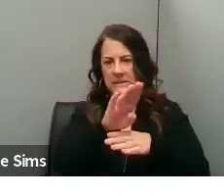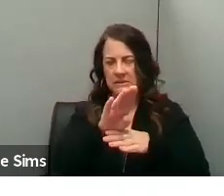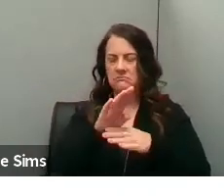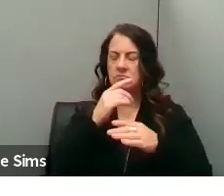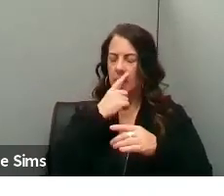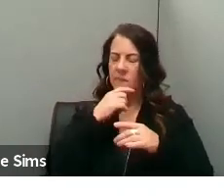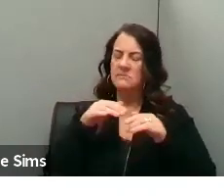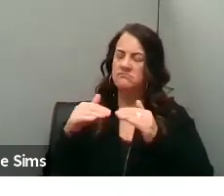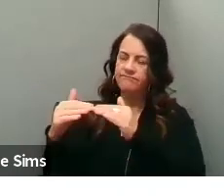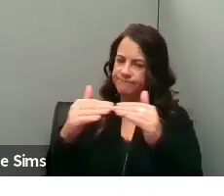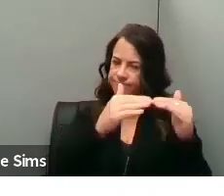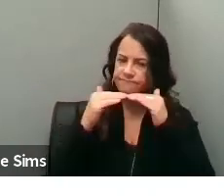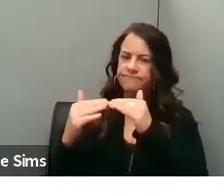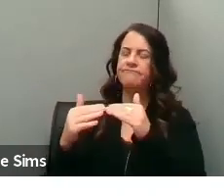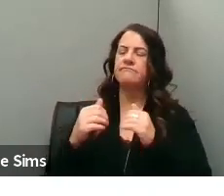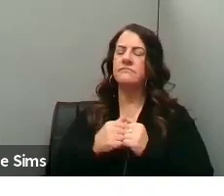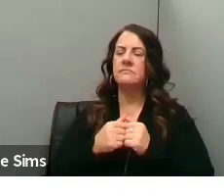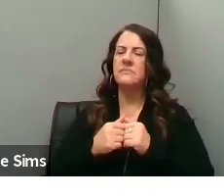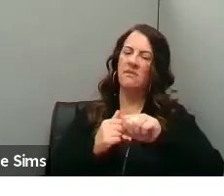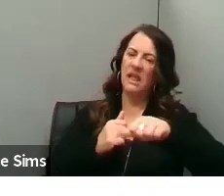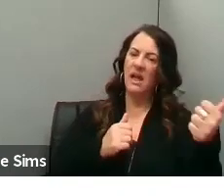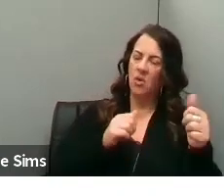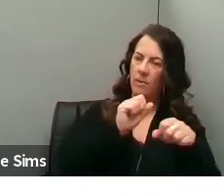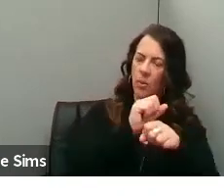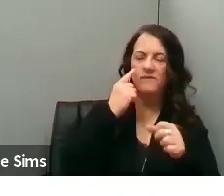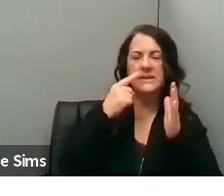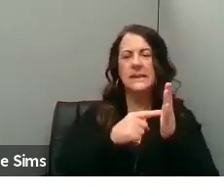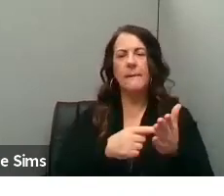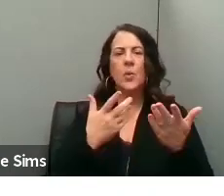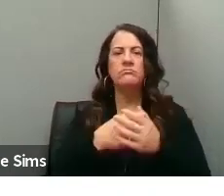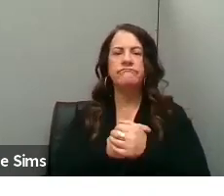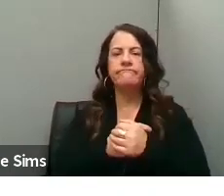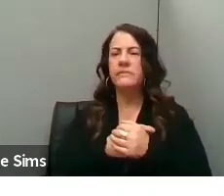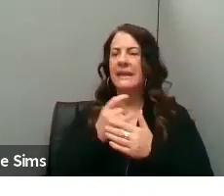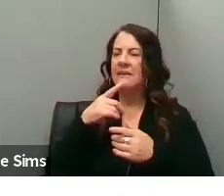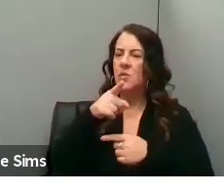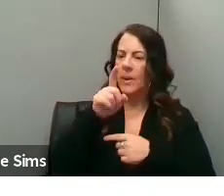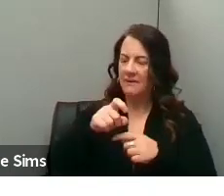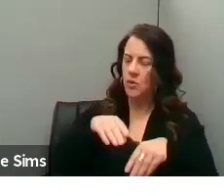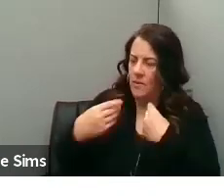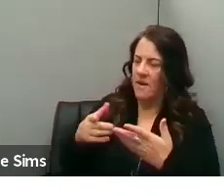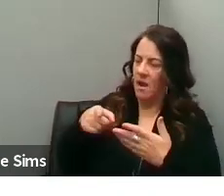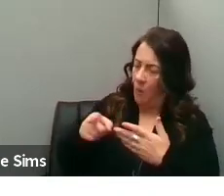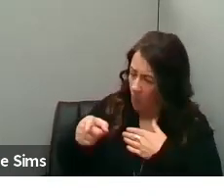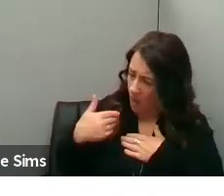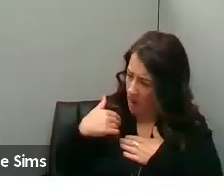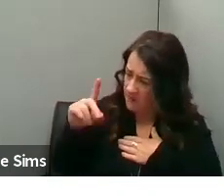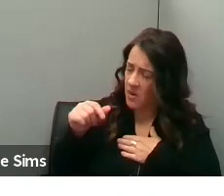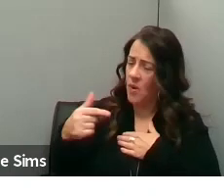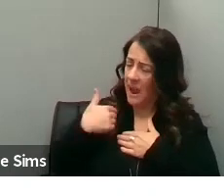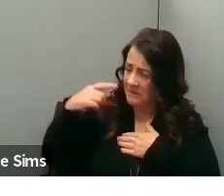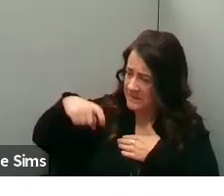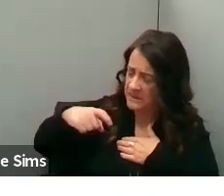to other employees. And that includes making reasonable accommodations, which are changes in the way that the